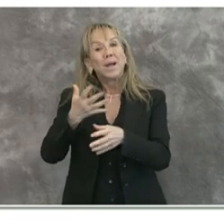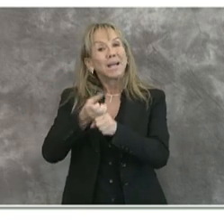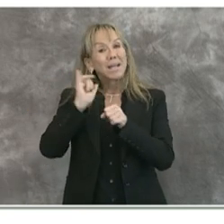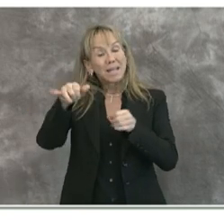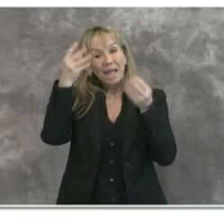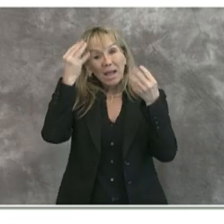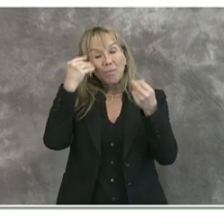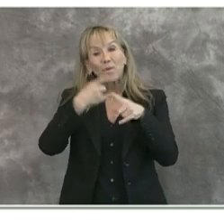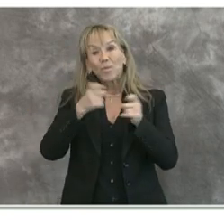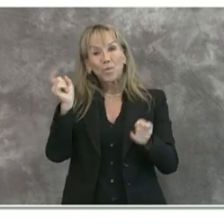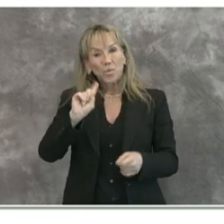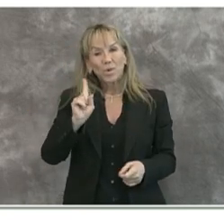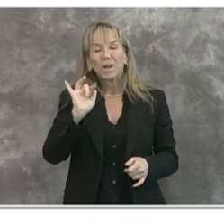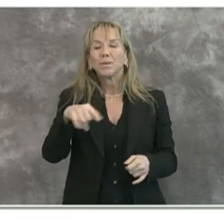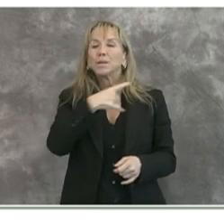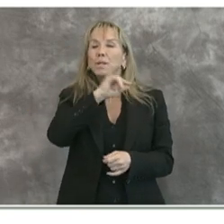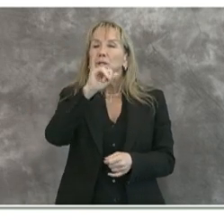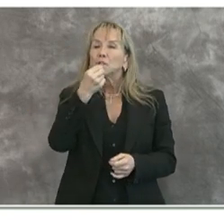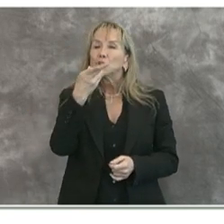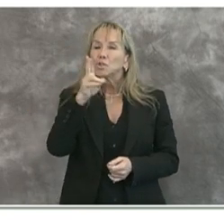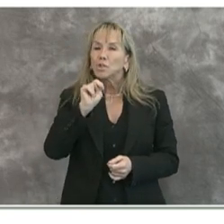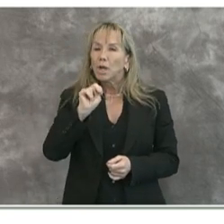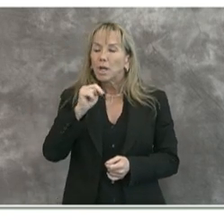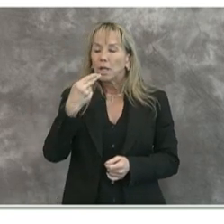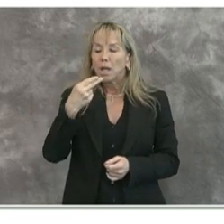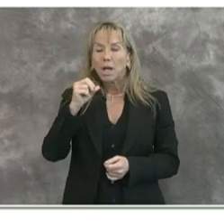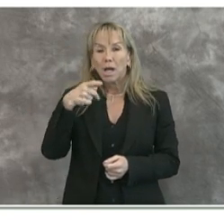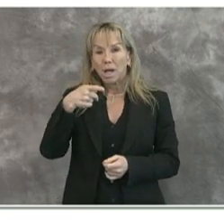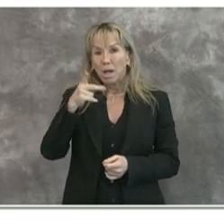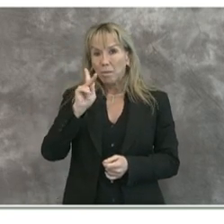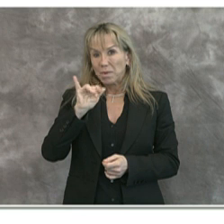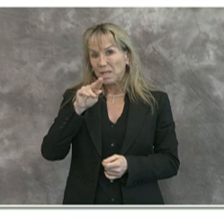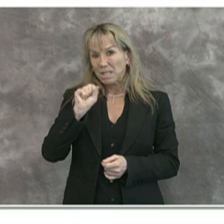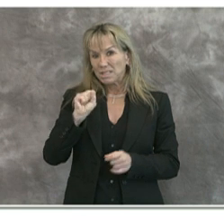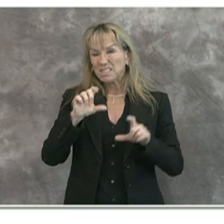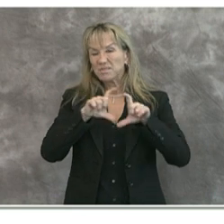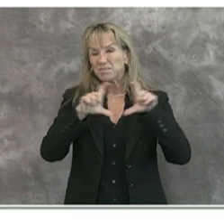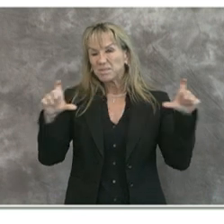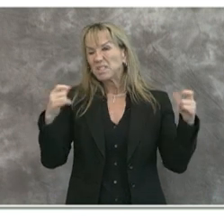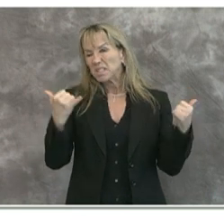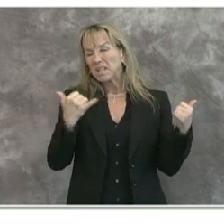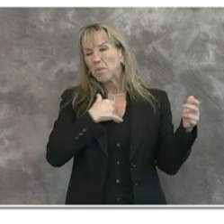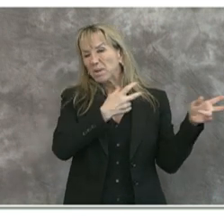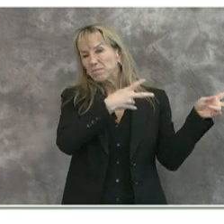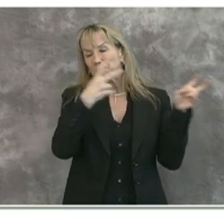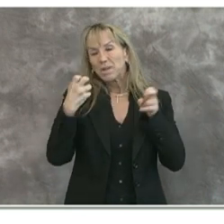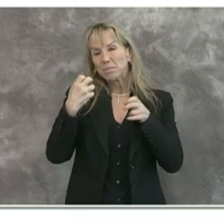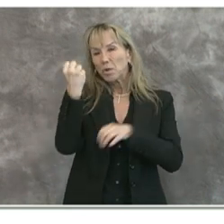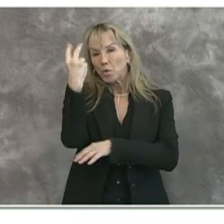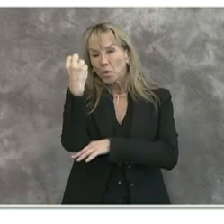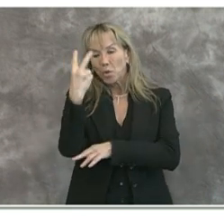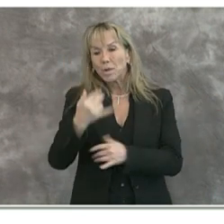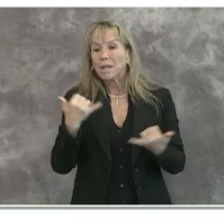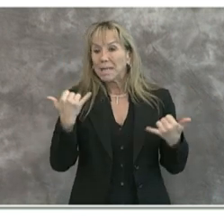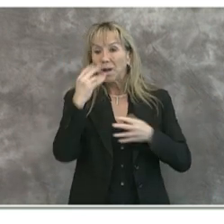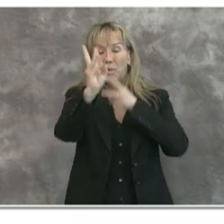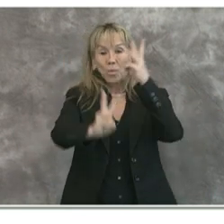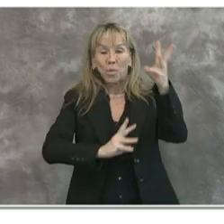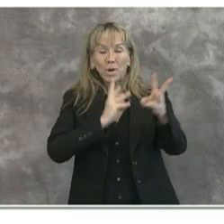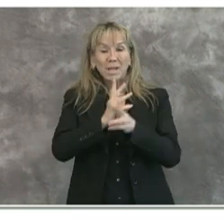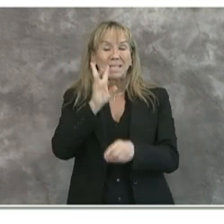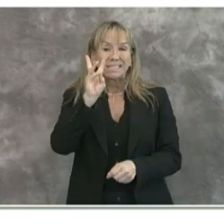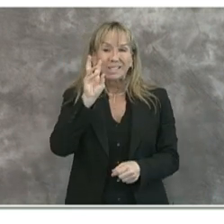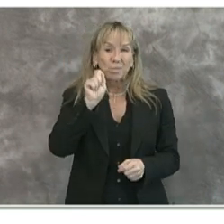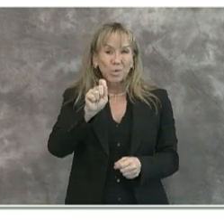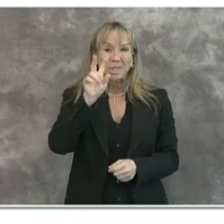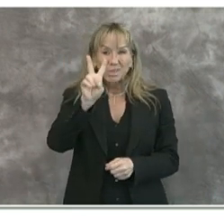Hopkins dashboard. And this information was obtained today around noon. Globally, there are over 6.2 million positive